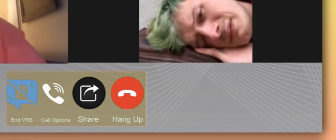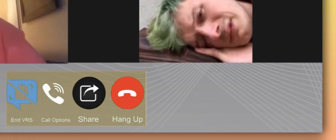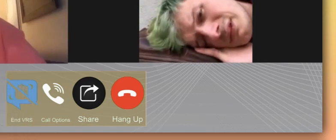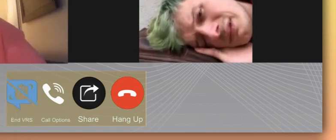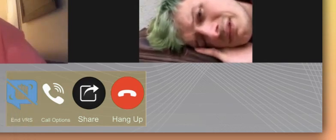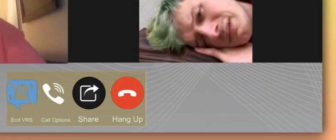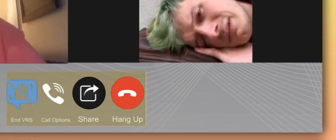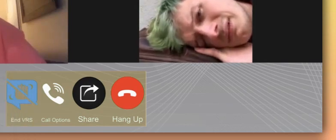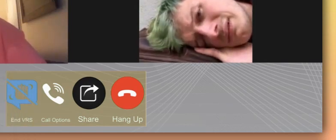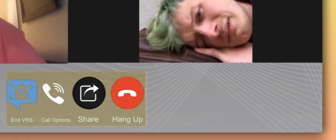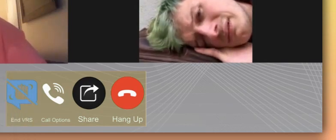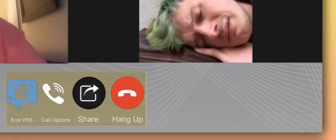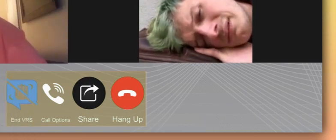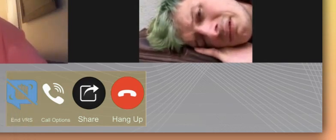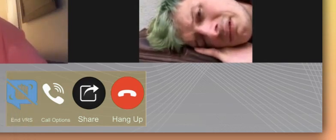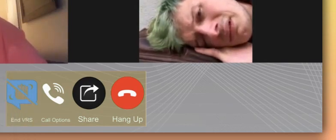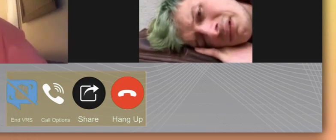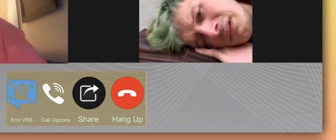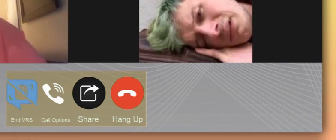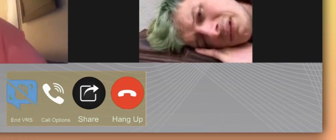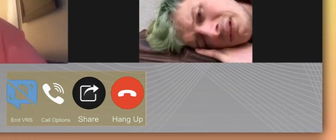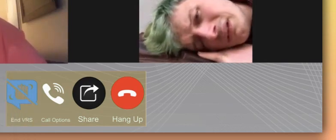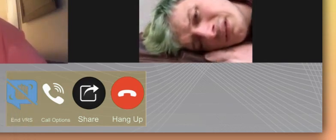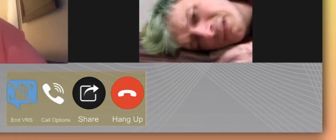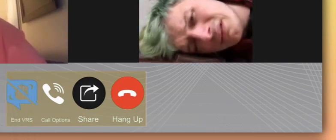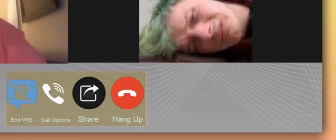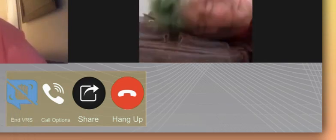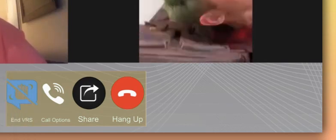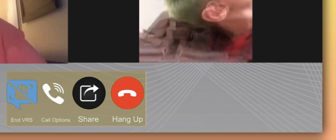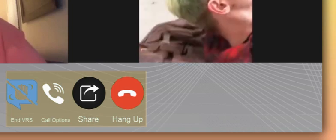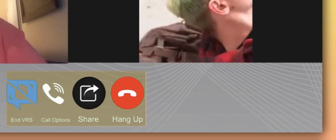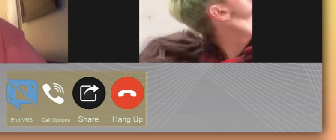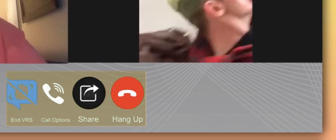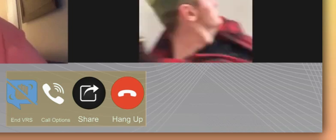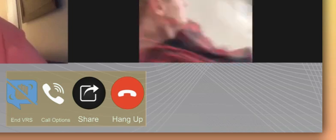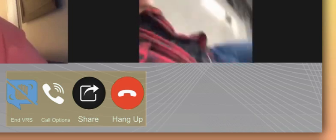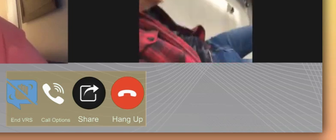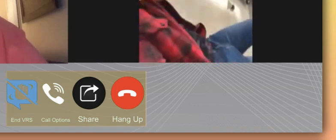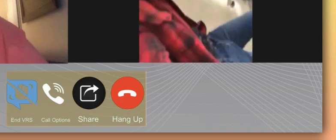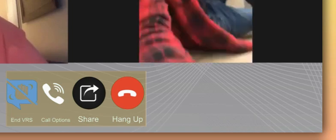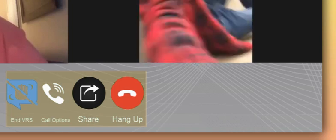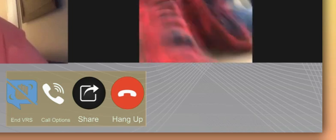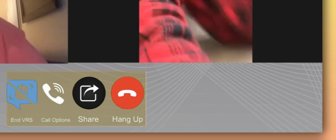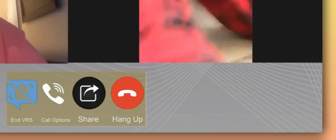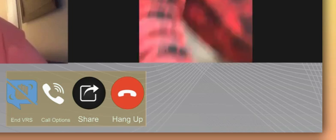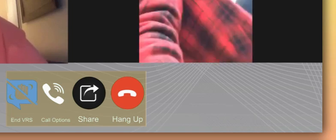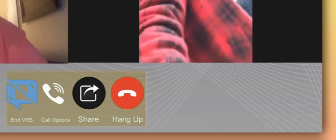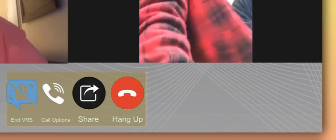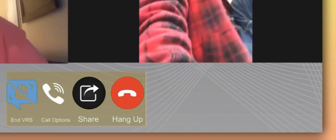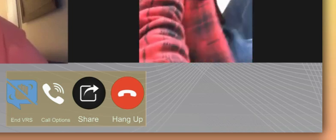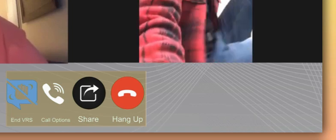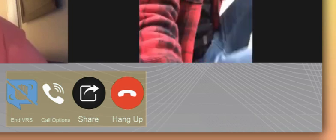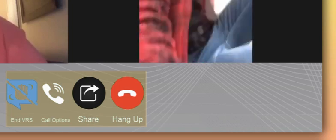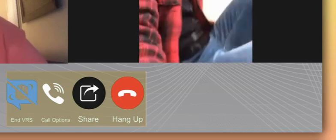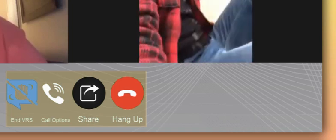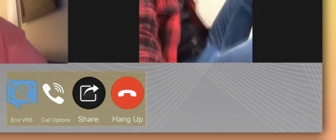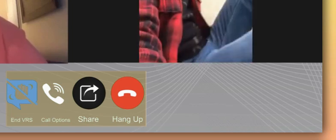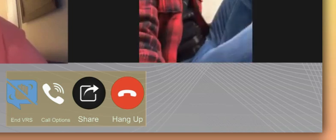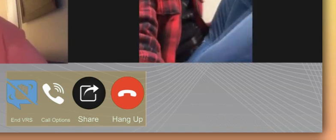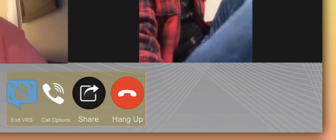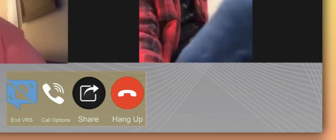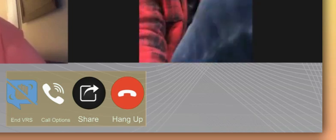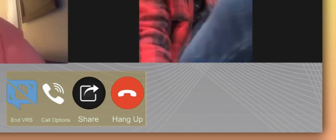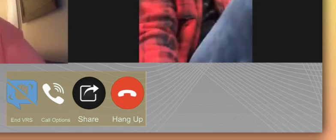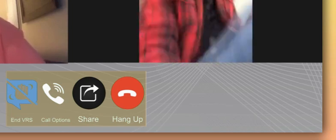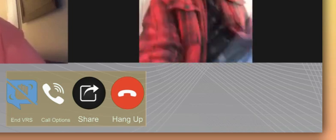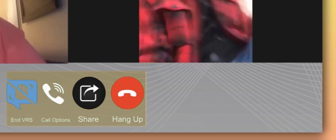Hello? Hello, a person who is using sign language to communicate is calling you through an interpreter. One moment and I'll come